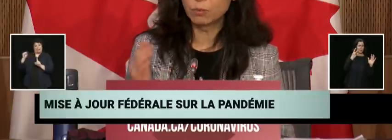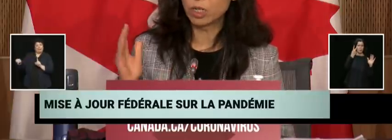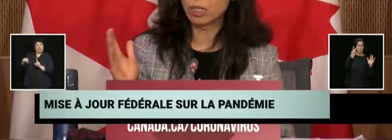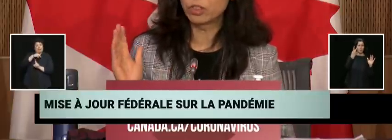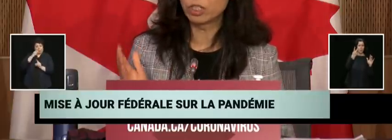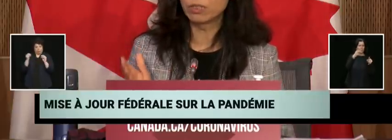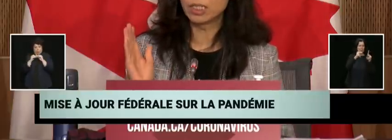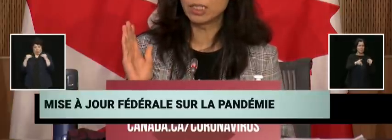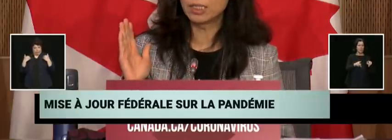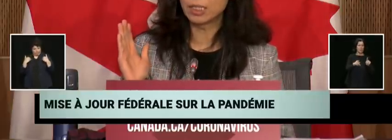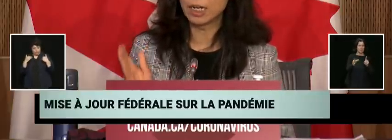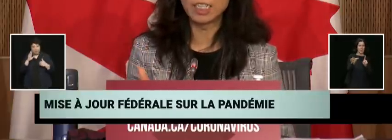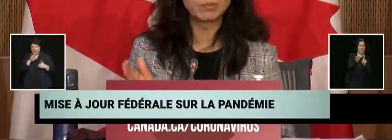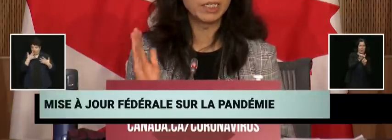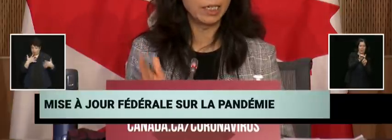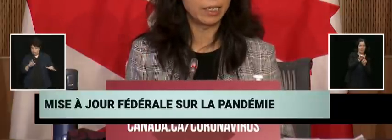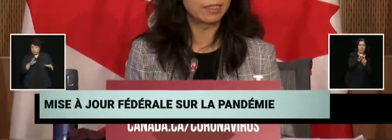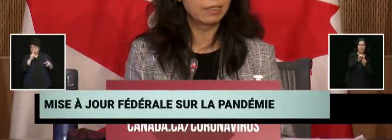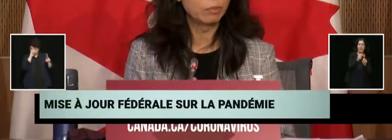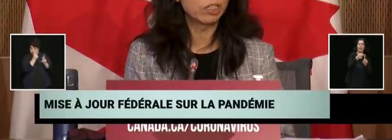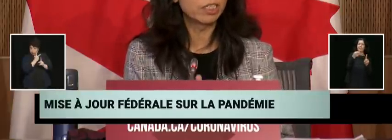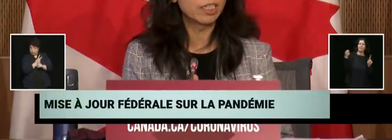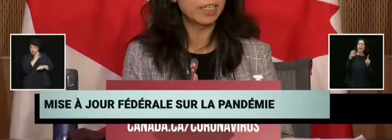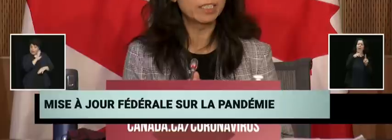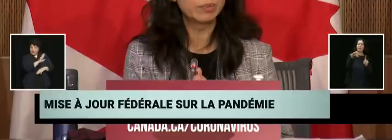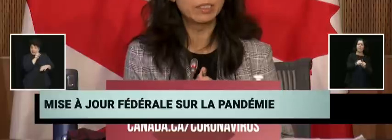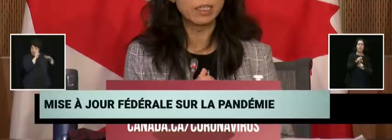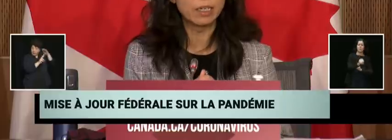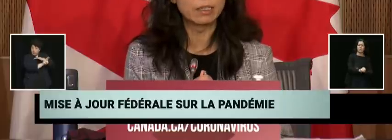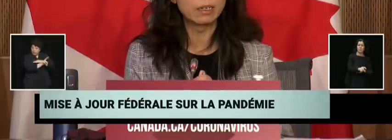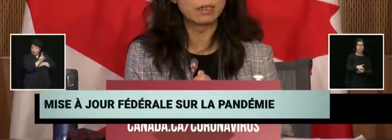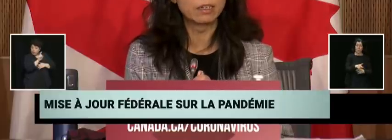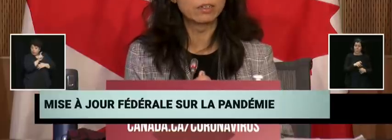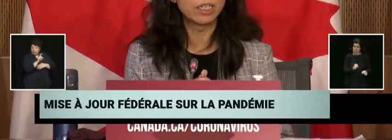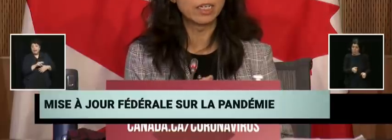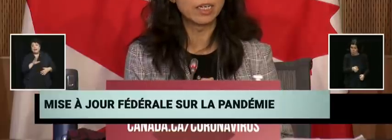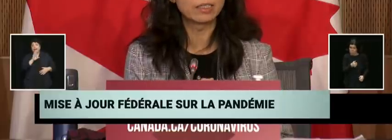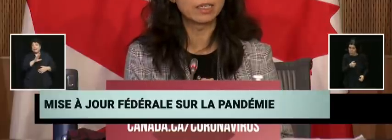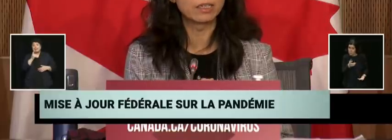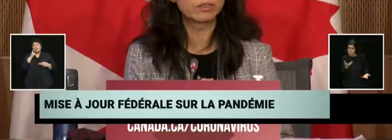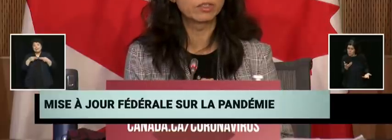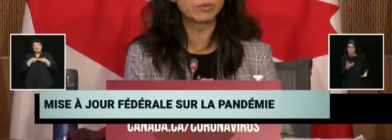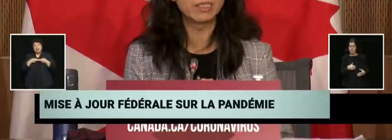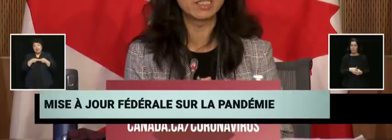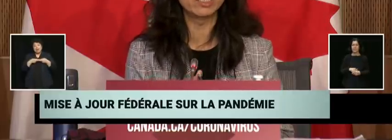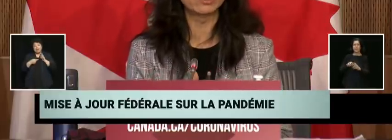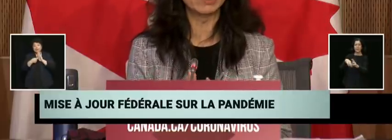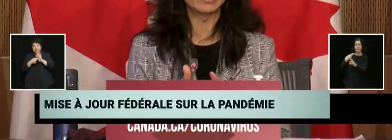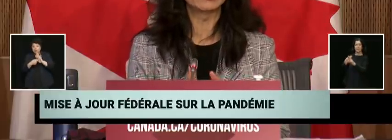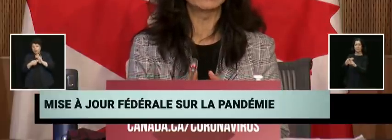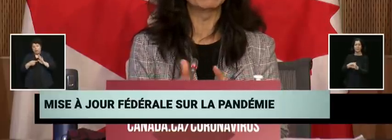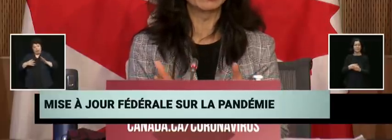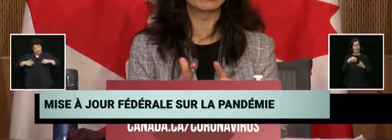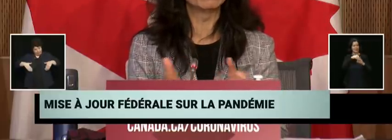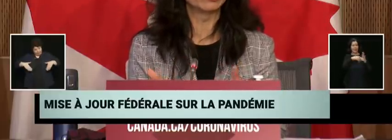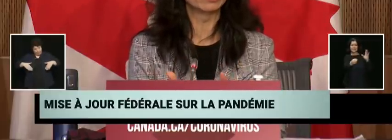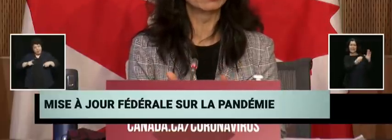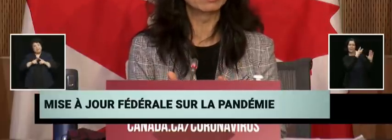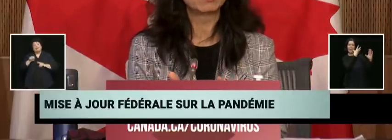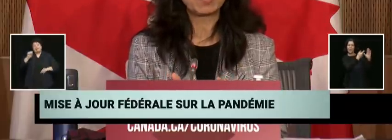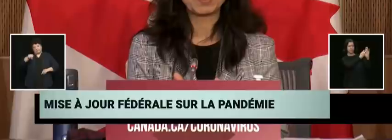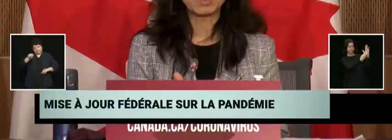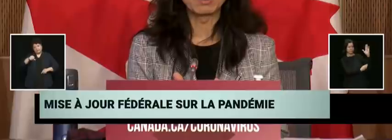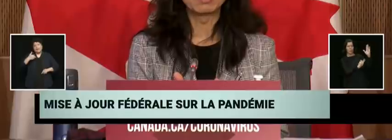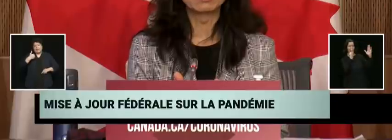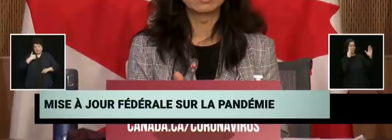Not in what I've shown in these slides, but yes, modeling has been done on looking at, so basically you're making some